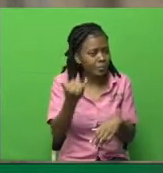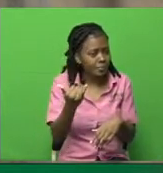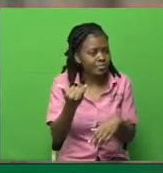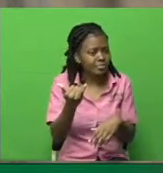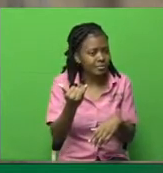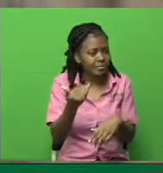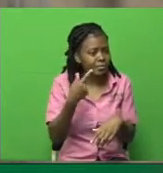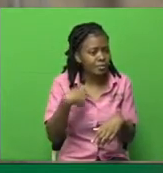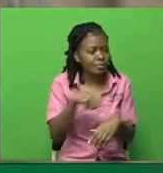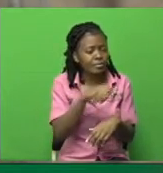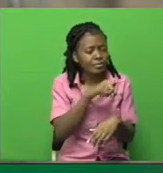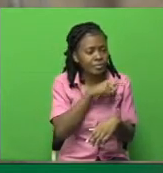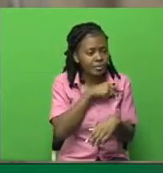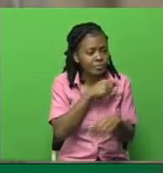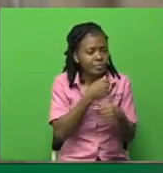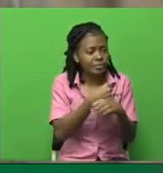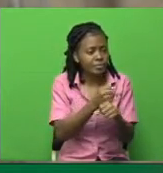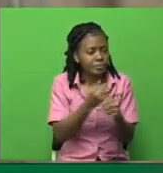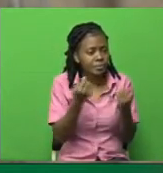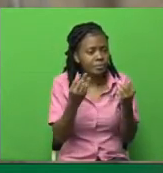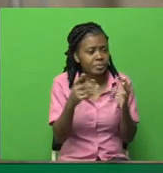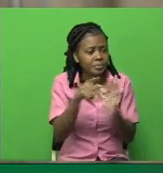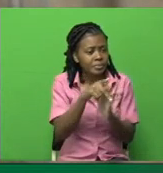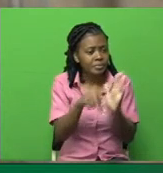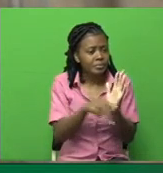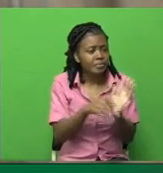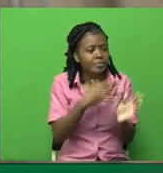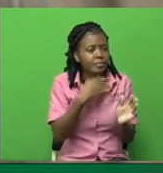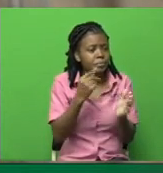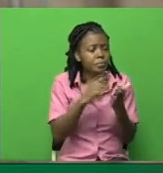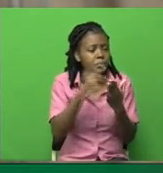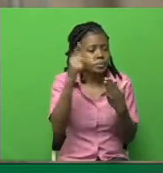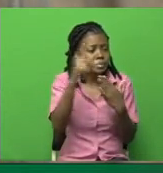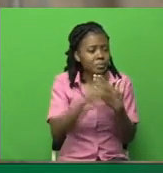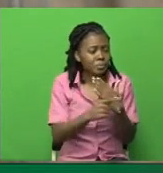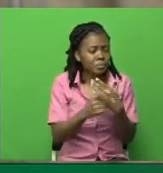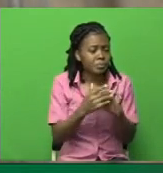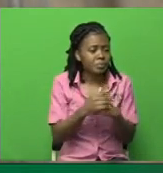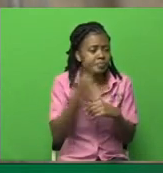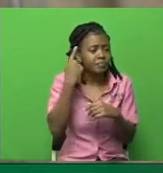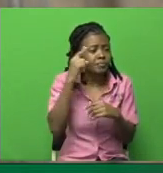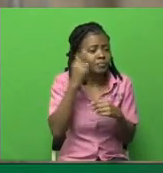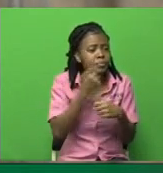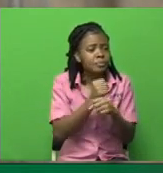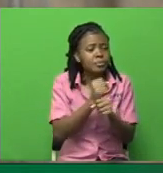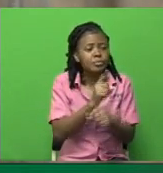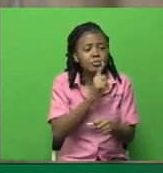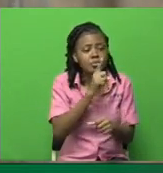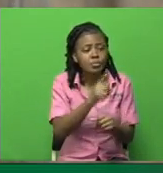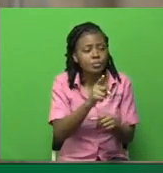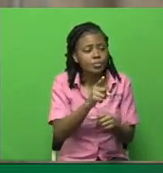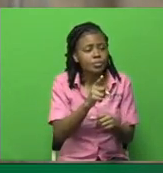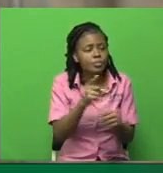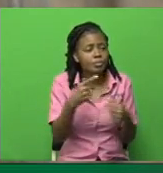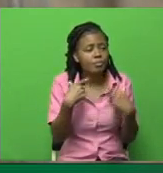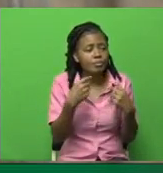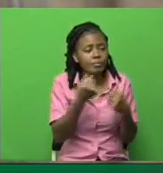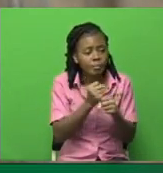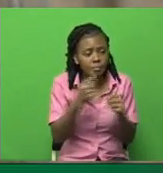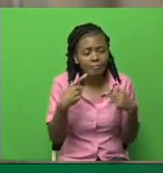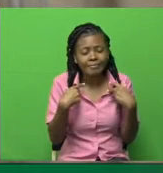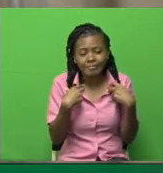to create so many policies and programs Madam speaker to ensure that we had alternative